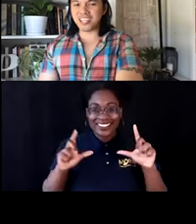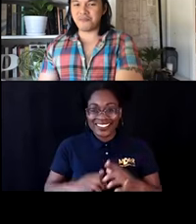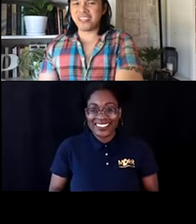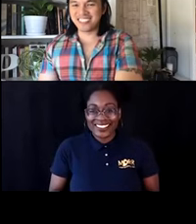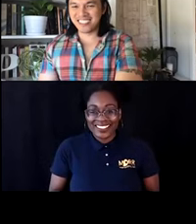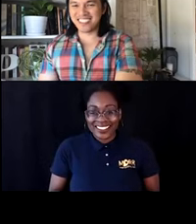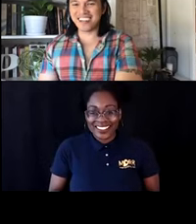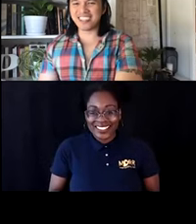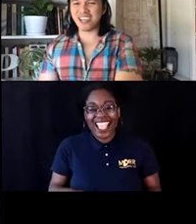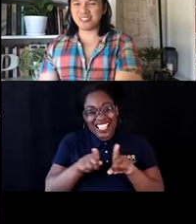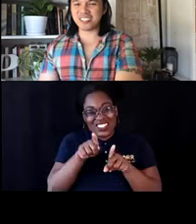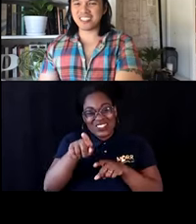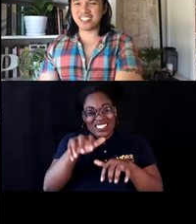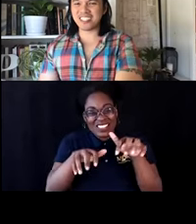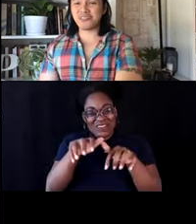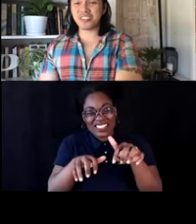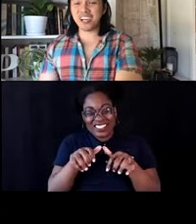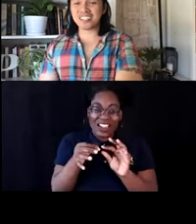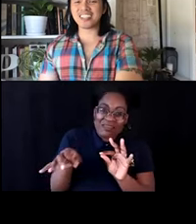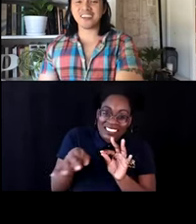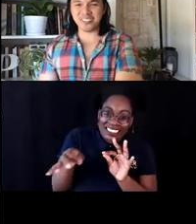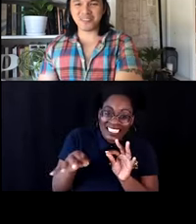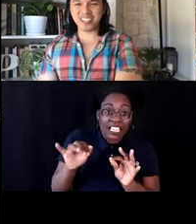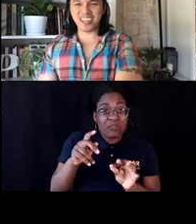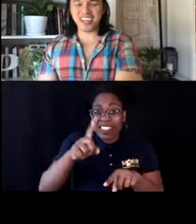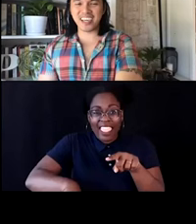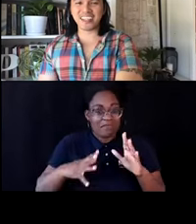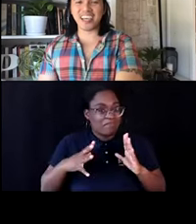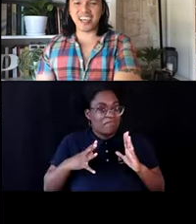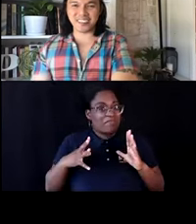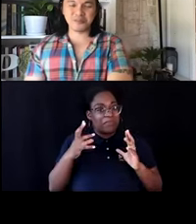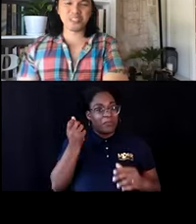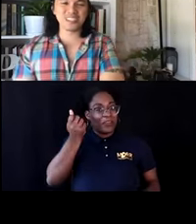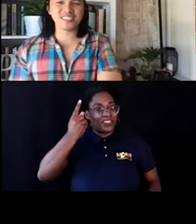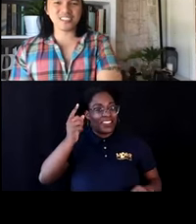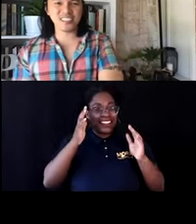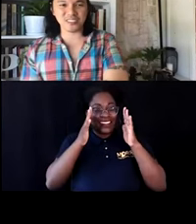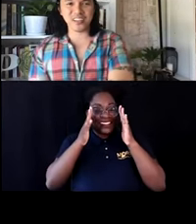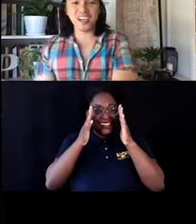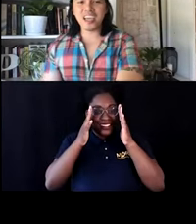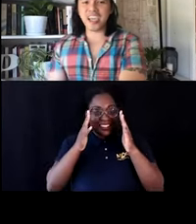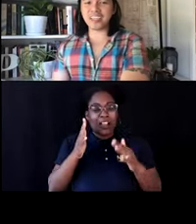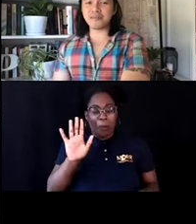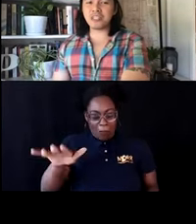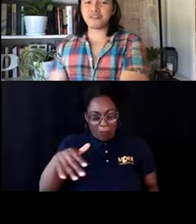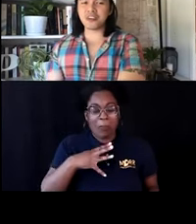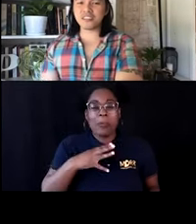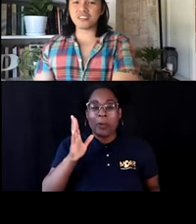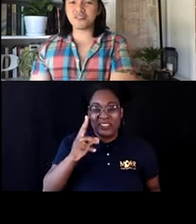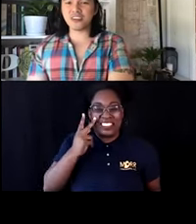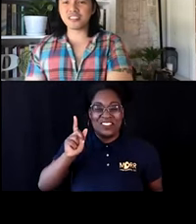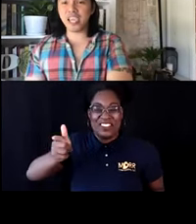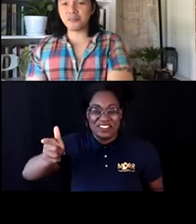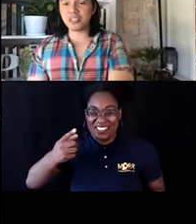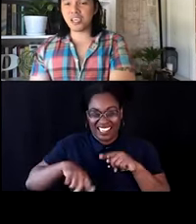as you're typing our caption. If not, okay, we'll see you later. And me, of course,